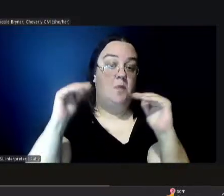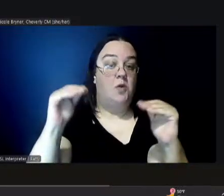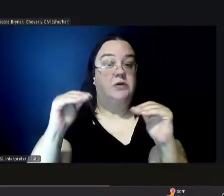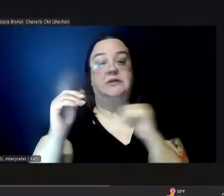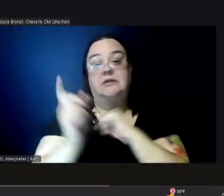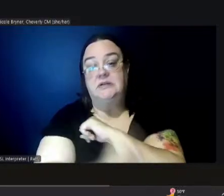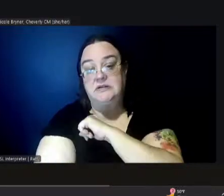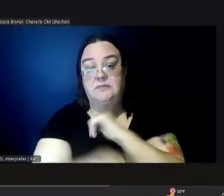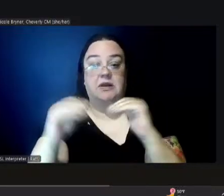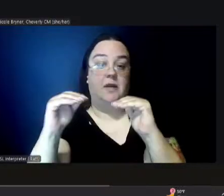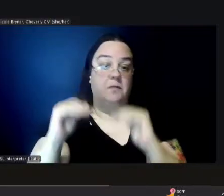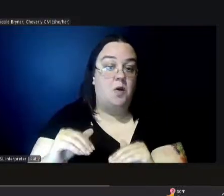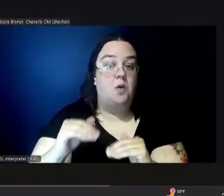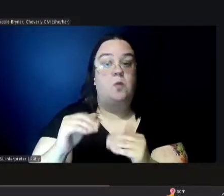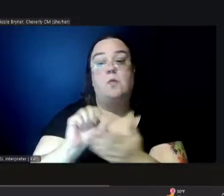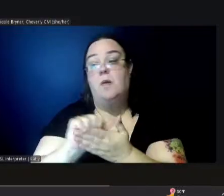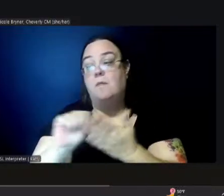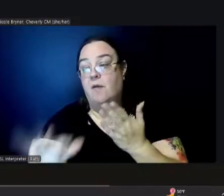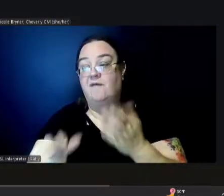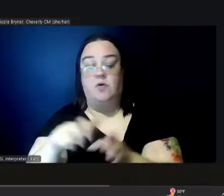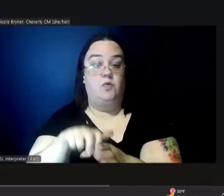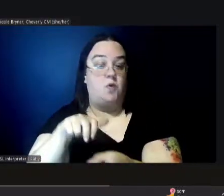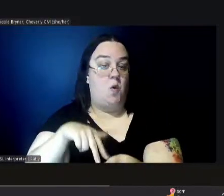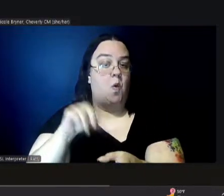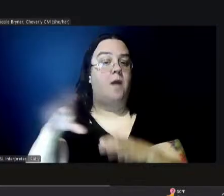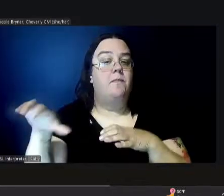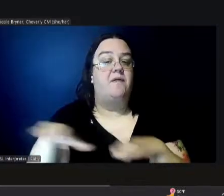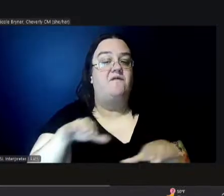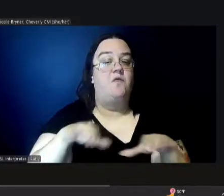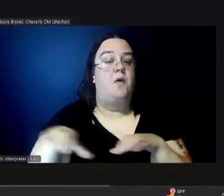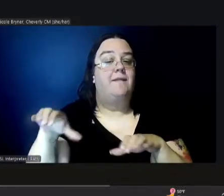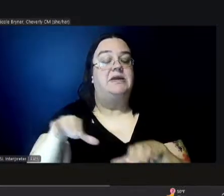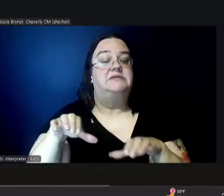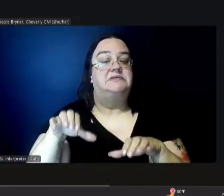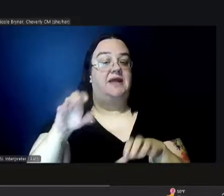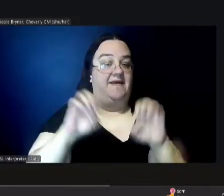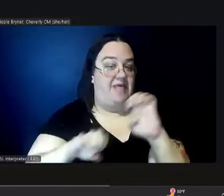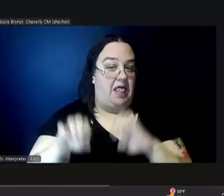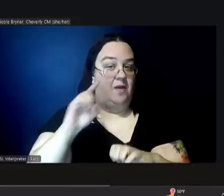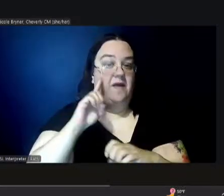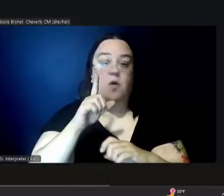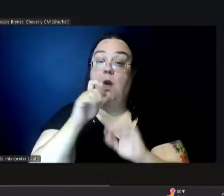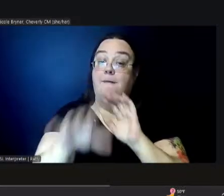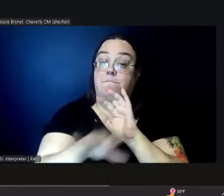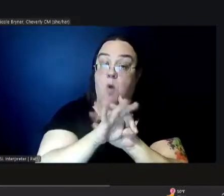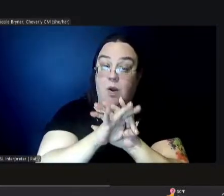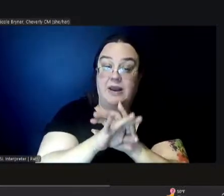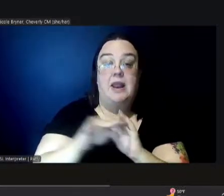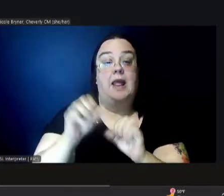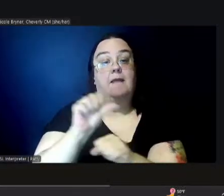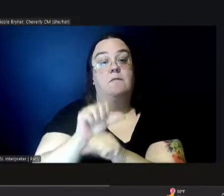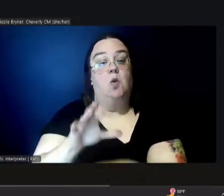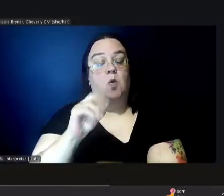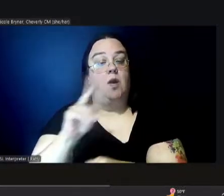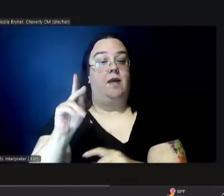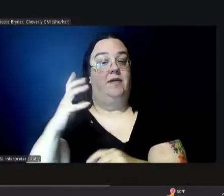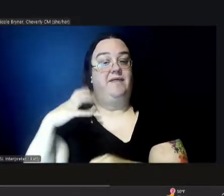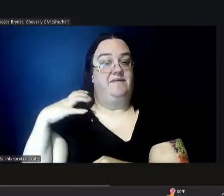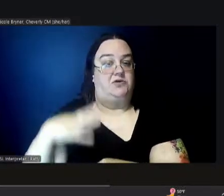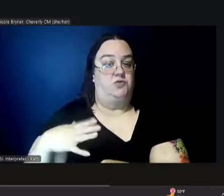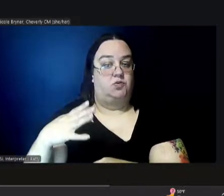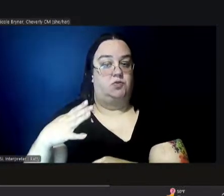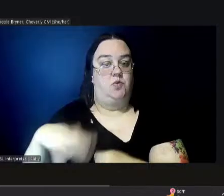removal, resignation, or performance evaluation of appointees, employees, or officials over whom this public body